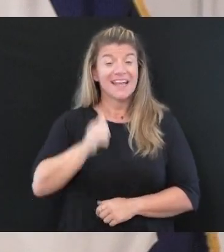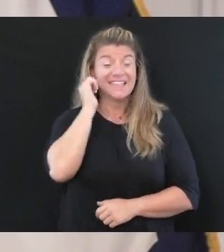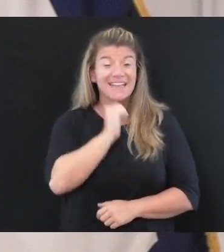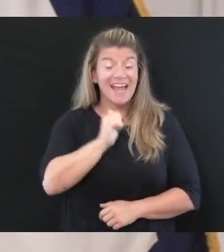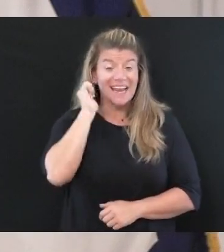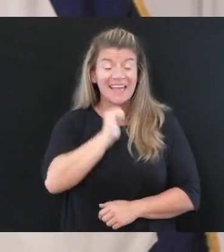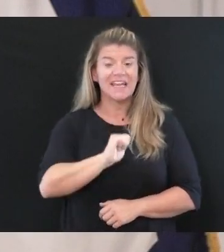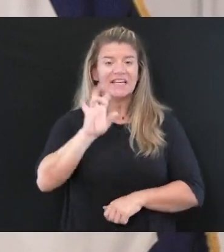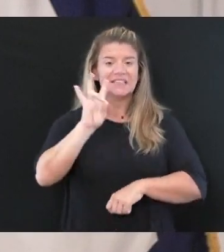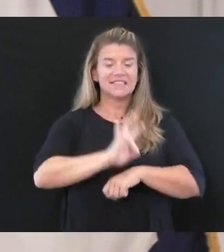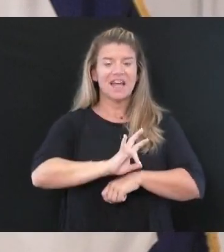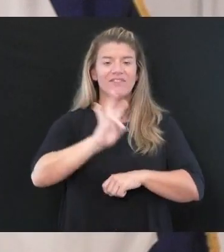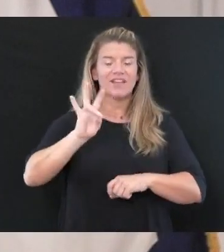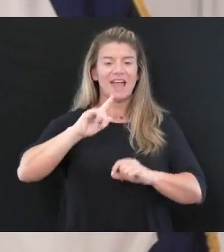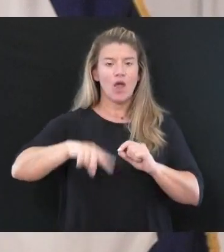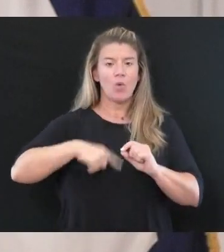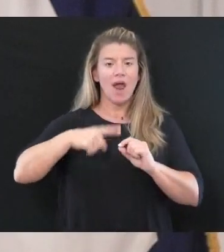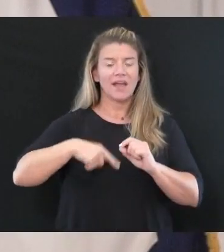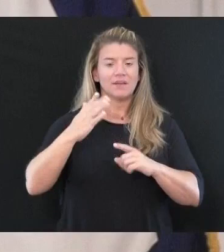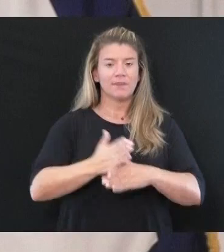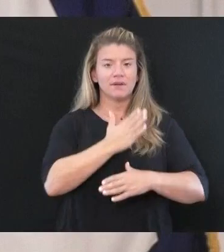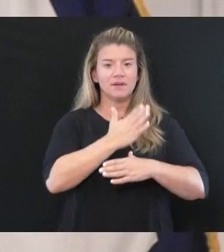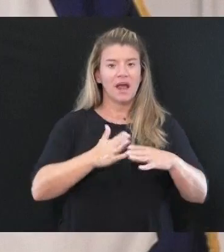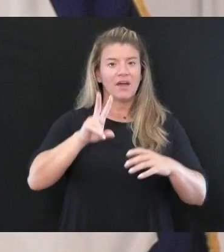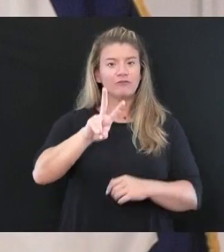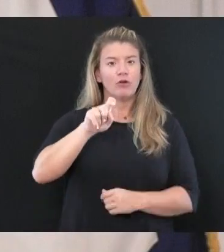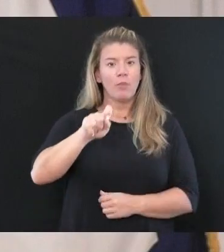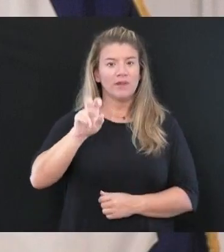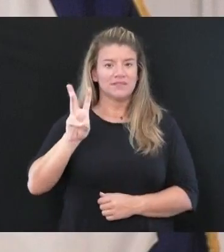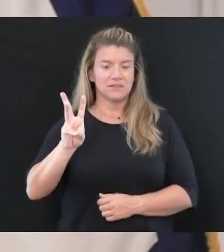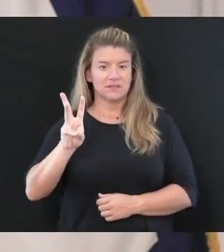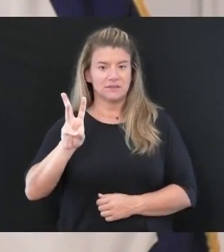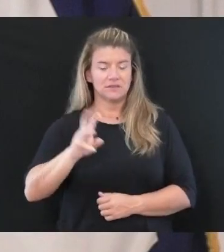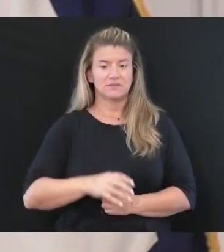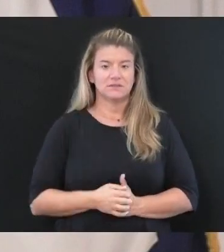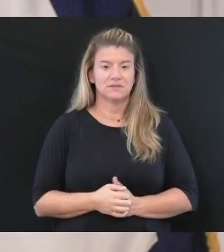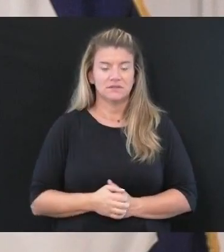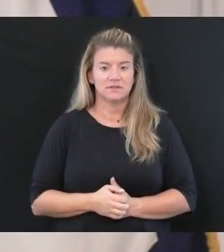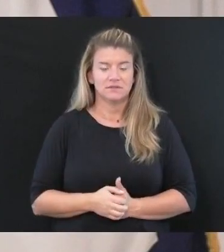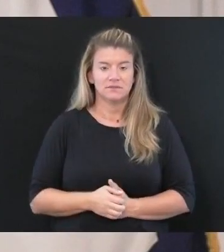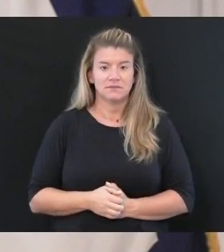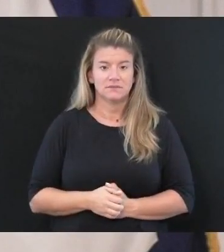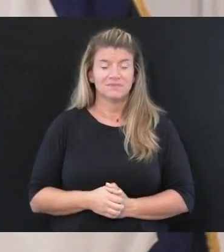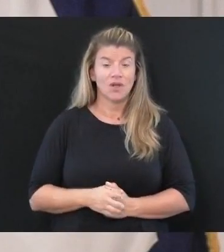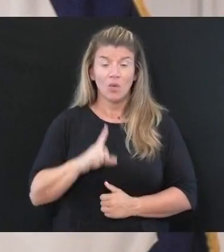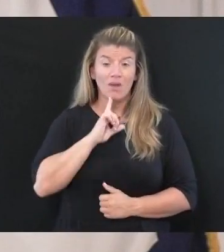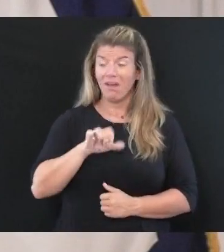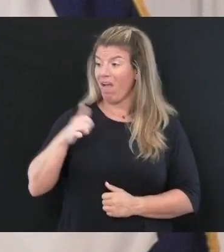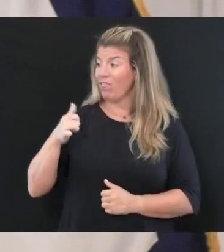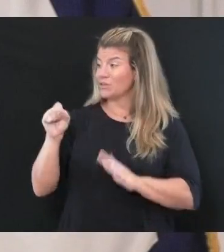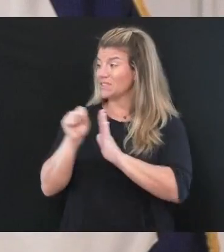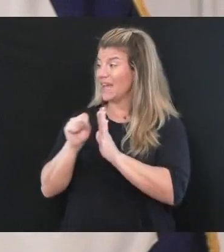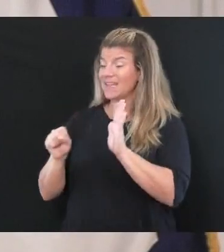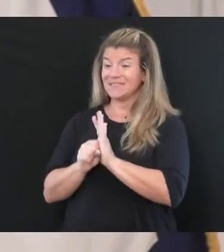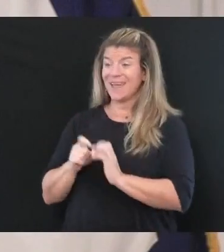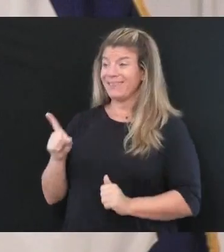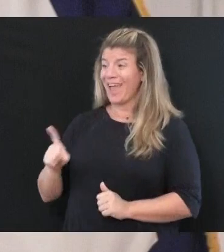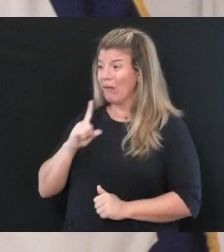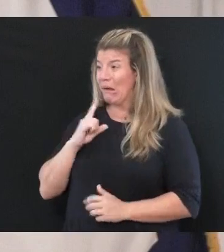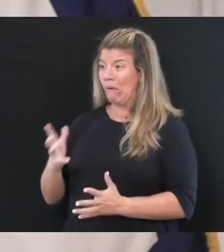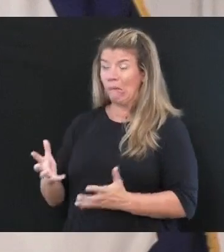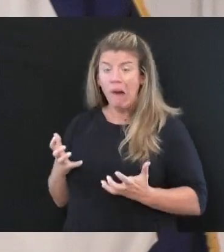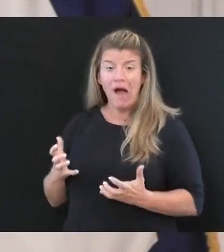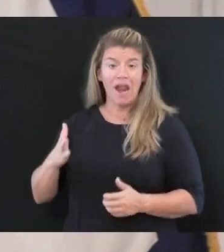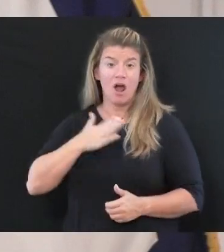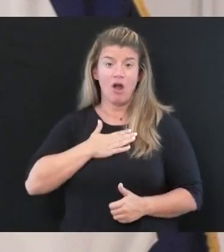7-day running rate of 2.6. You know, other states would kill to have